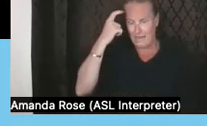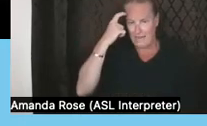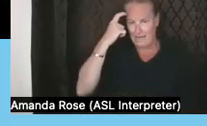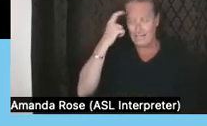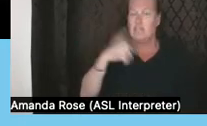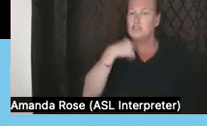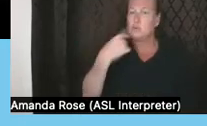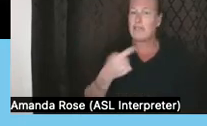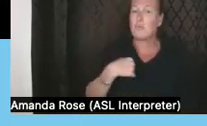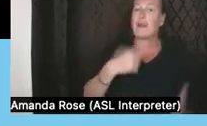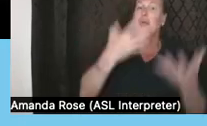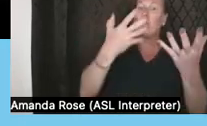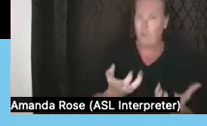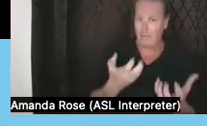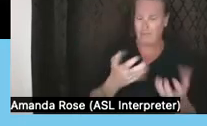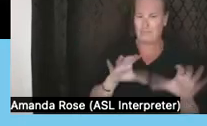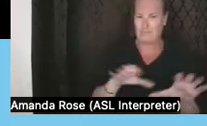want them to do.